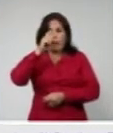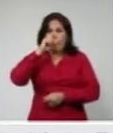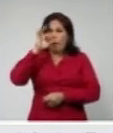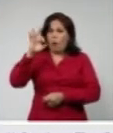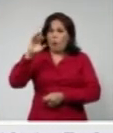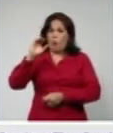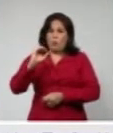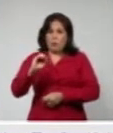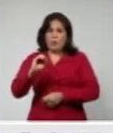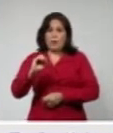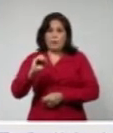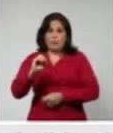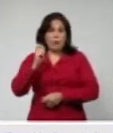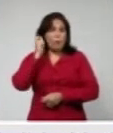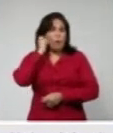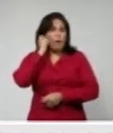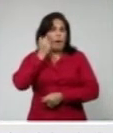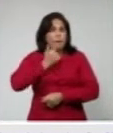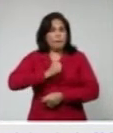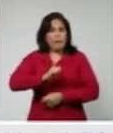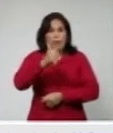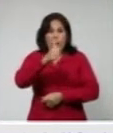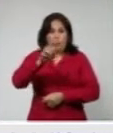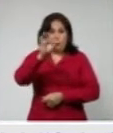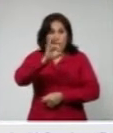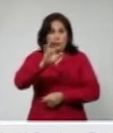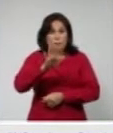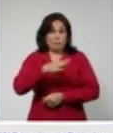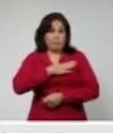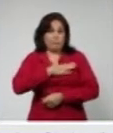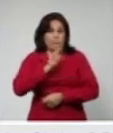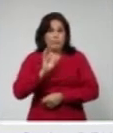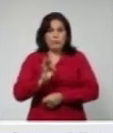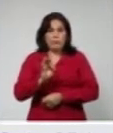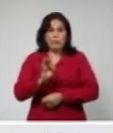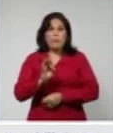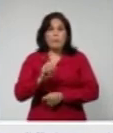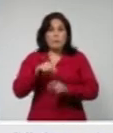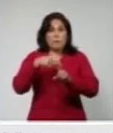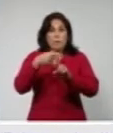506 are active hospitalized cases.